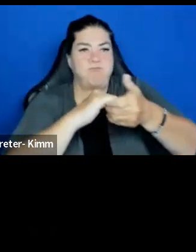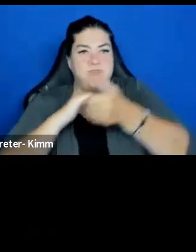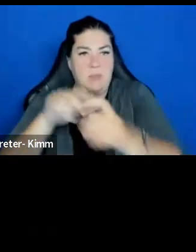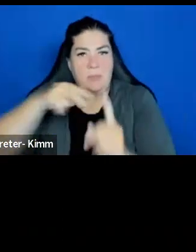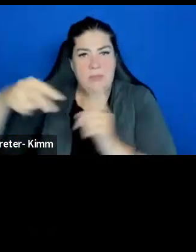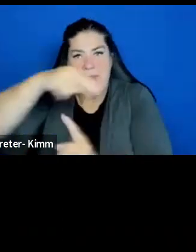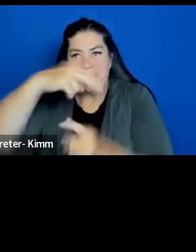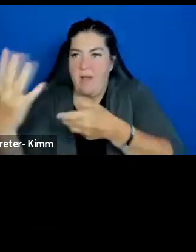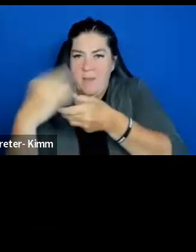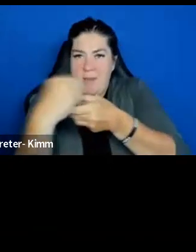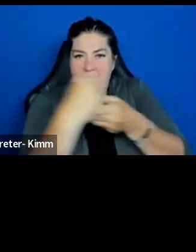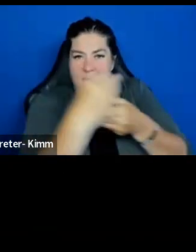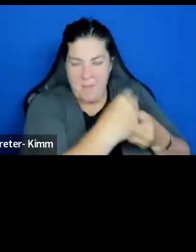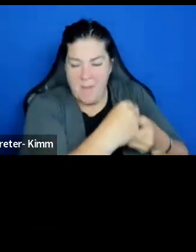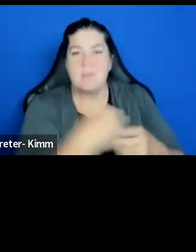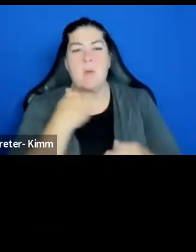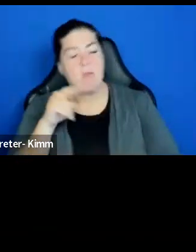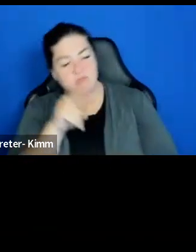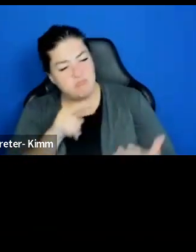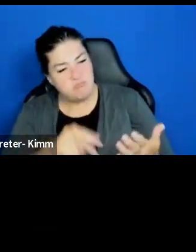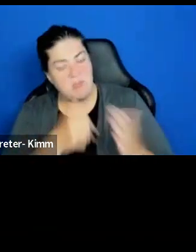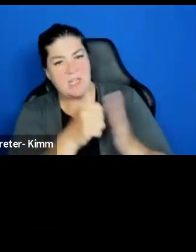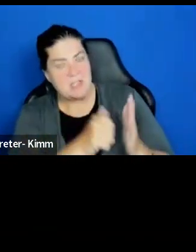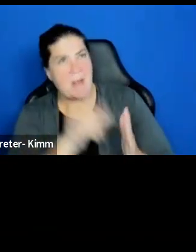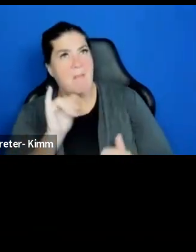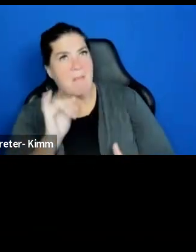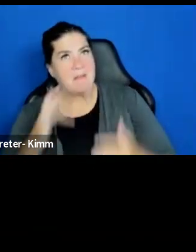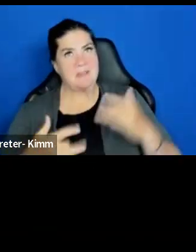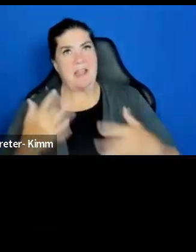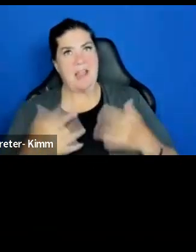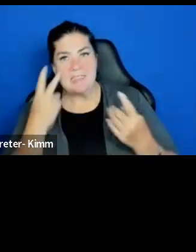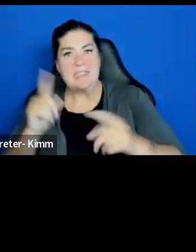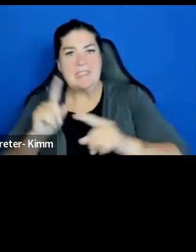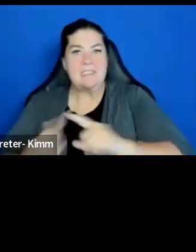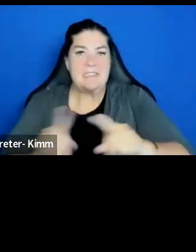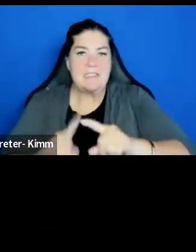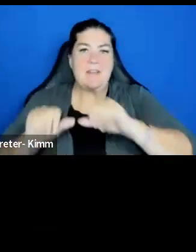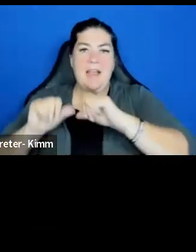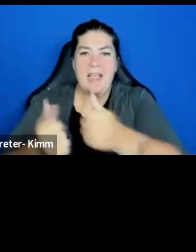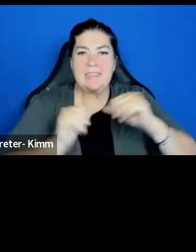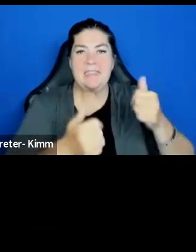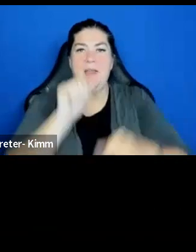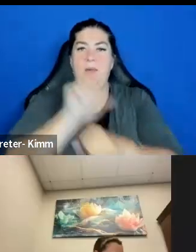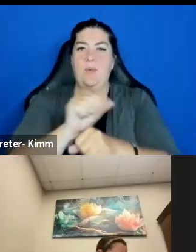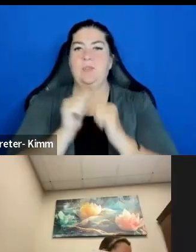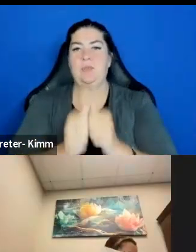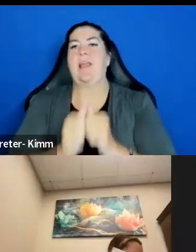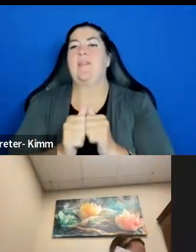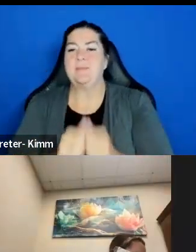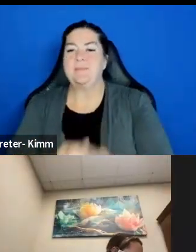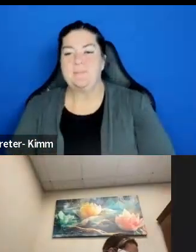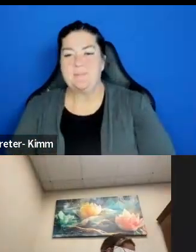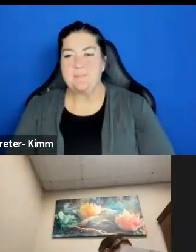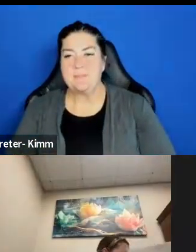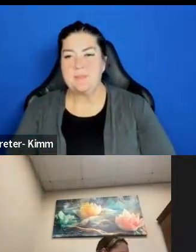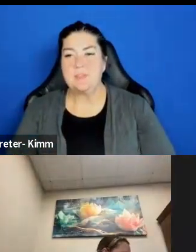so as I look over, I was just really excited to see all the different agencies that work together to provide this. So I'm going to